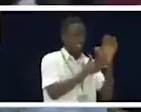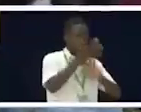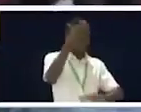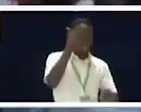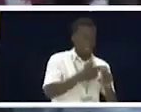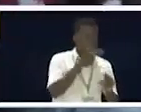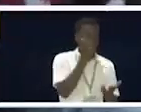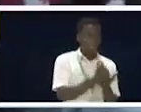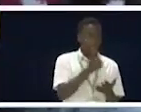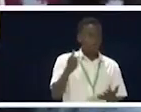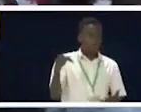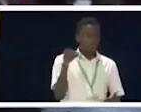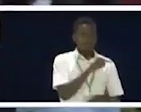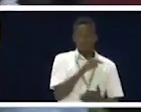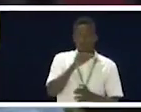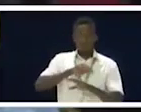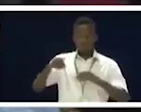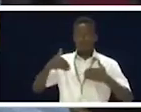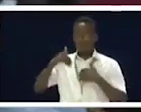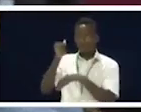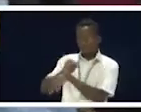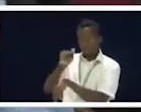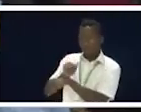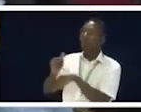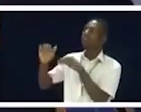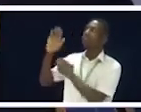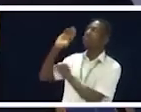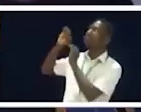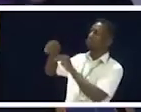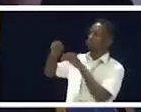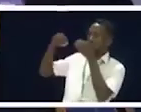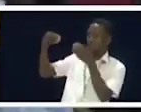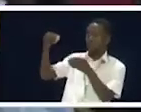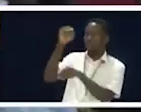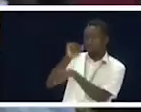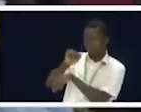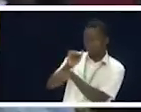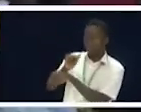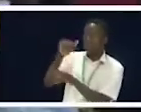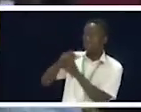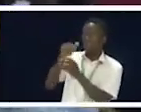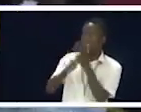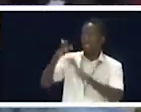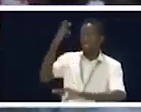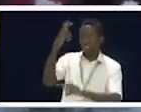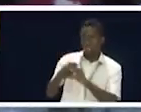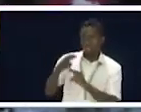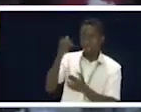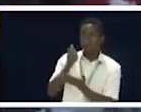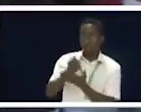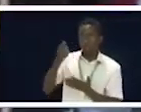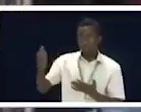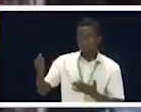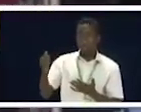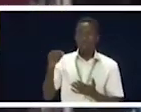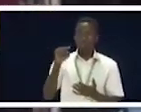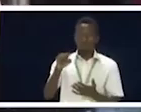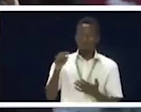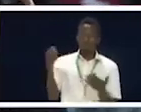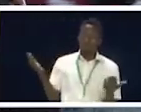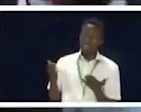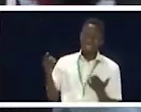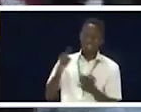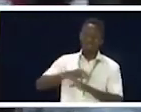You might be here, you are jobless. The Lord will bring God that job to you. You might be here, you are broke.